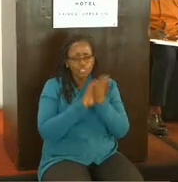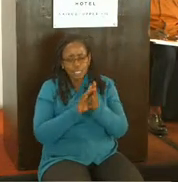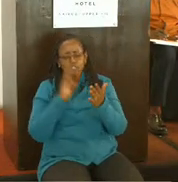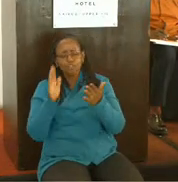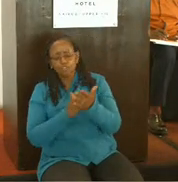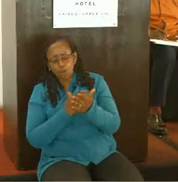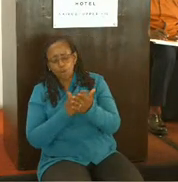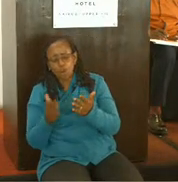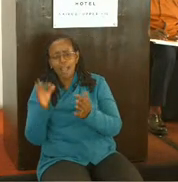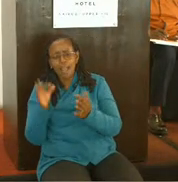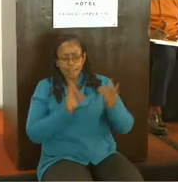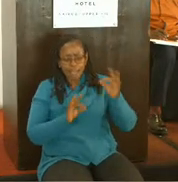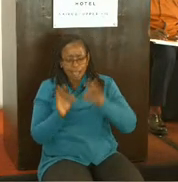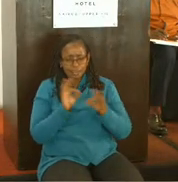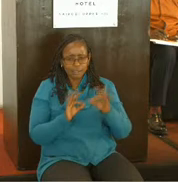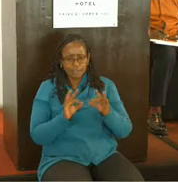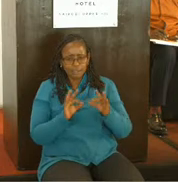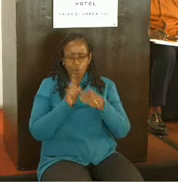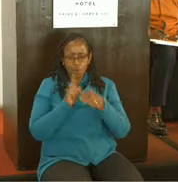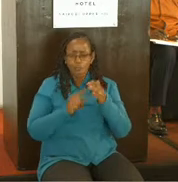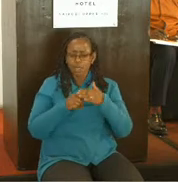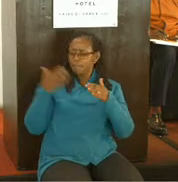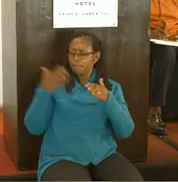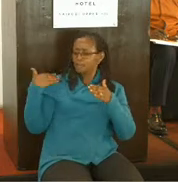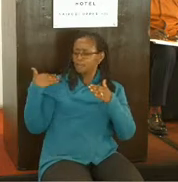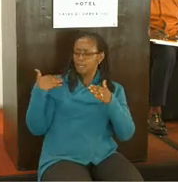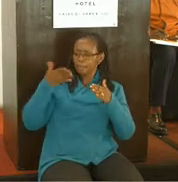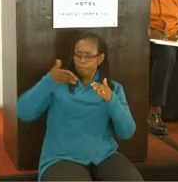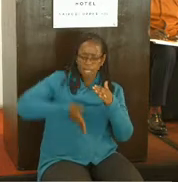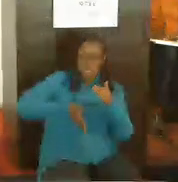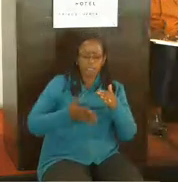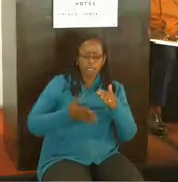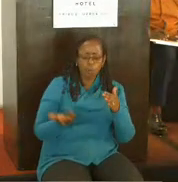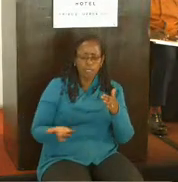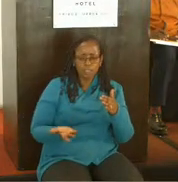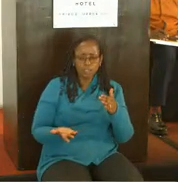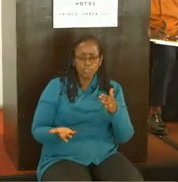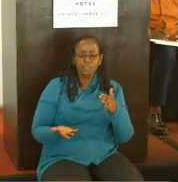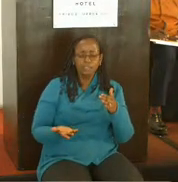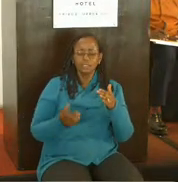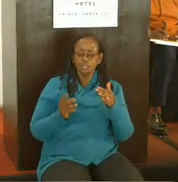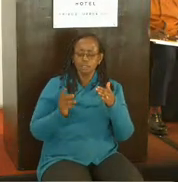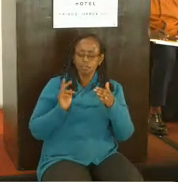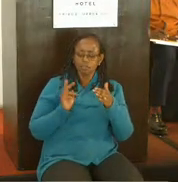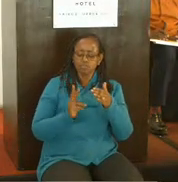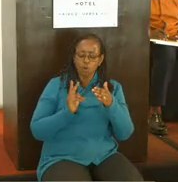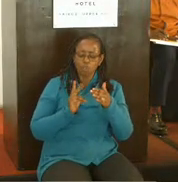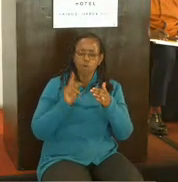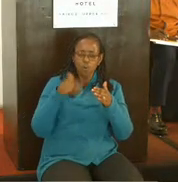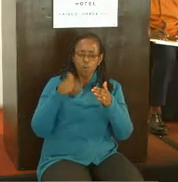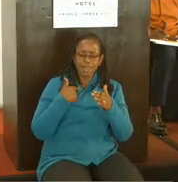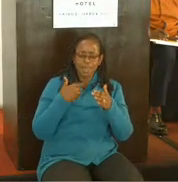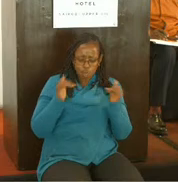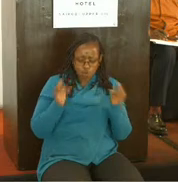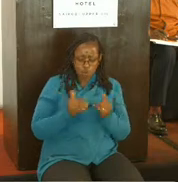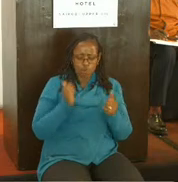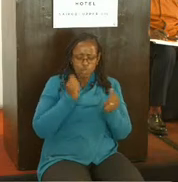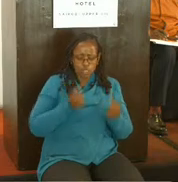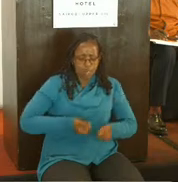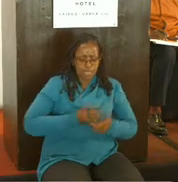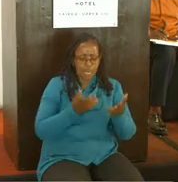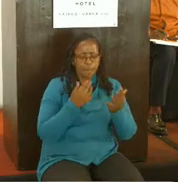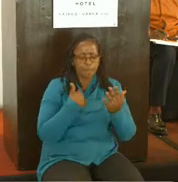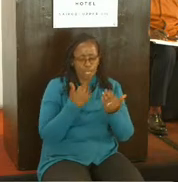dance past and what is present shall together be amused for my Offspring I shall be